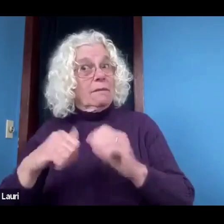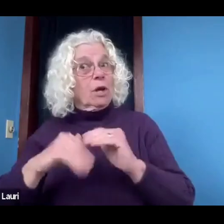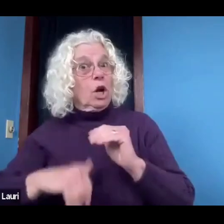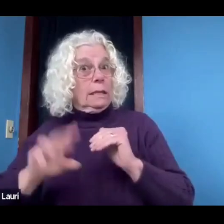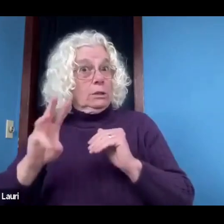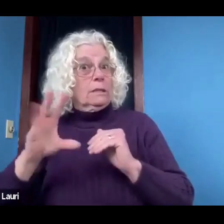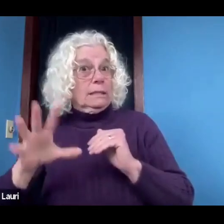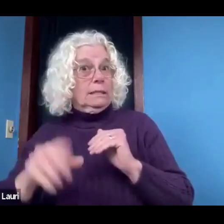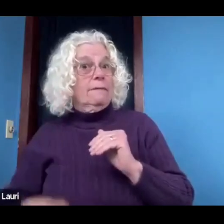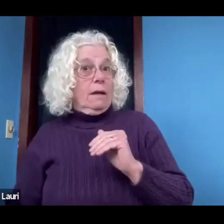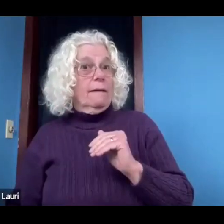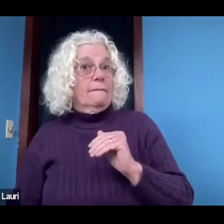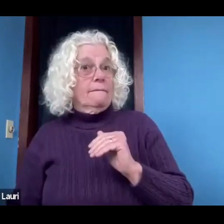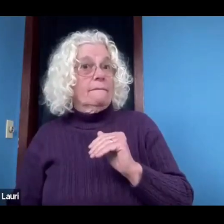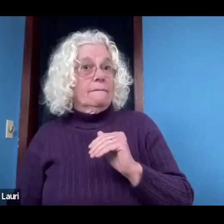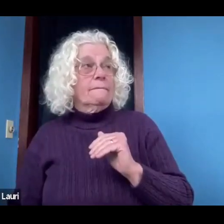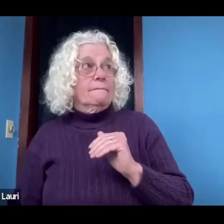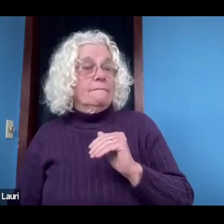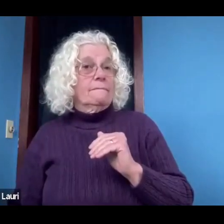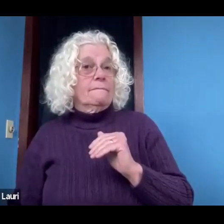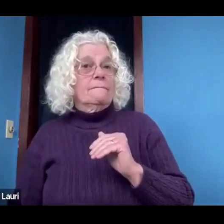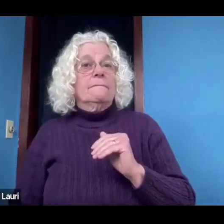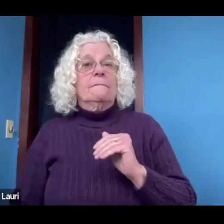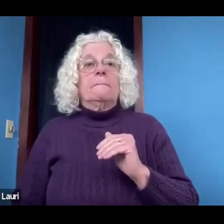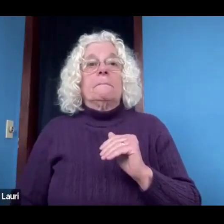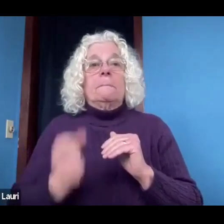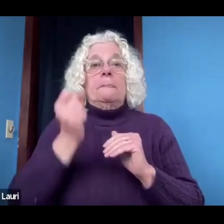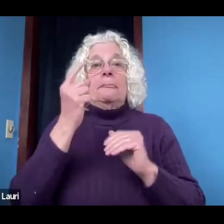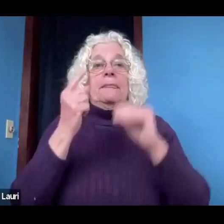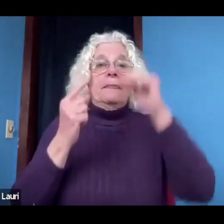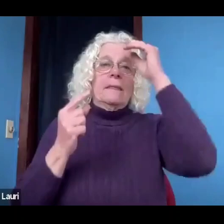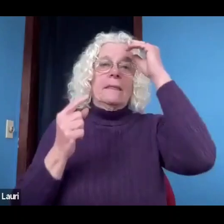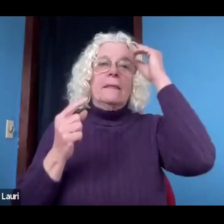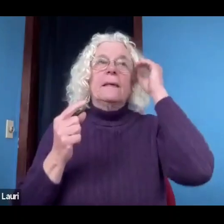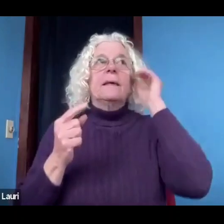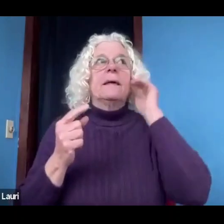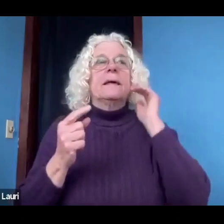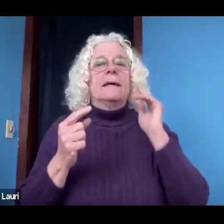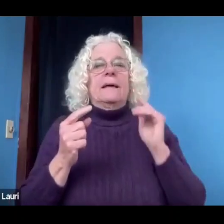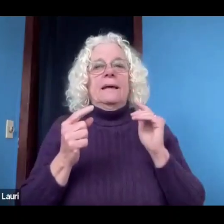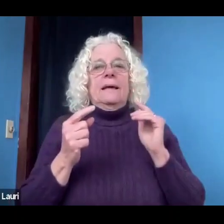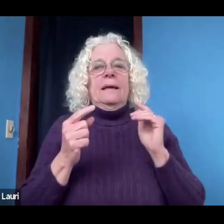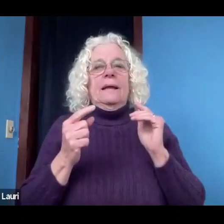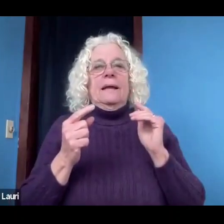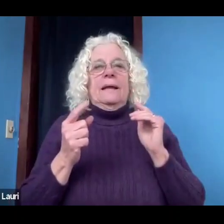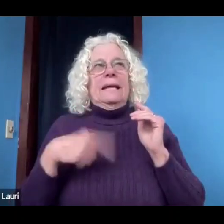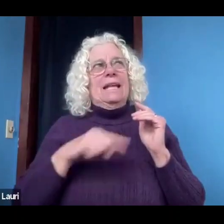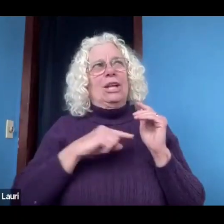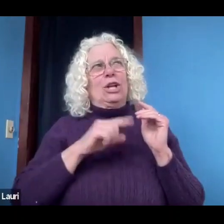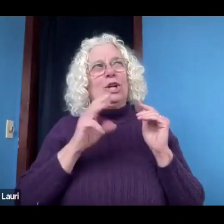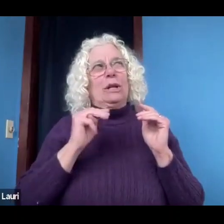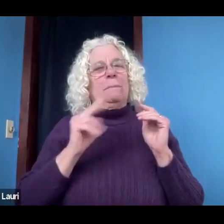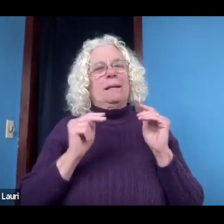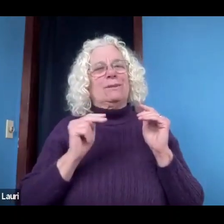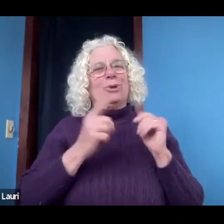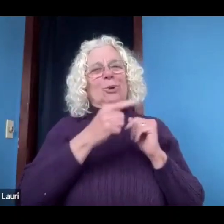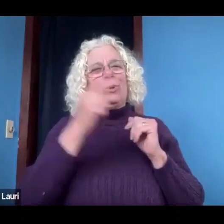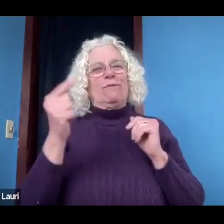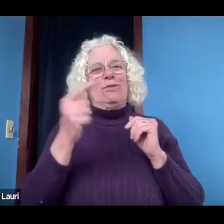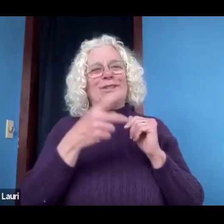So that's also, you know, and again, what's the highest fall state? I think we're number one or two, and we're kind of always